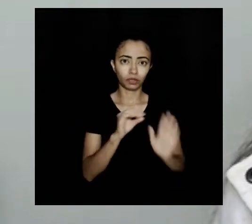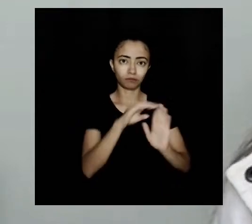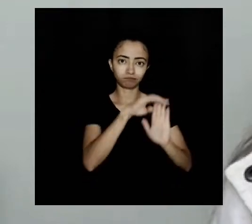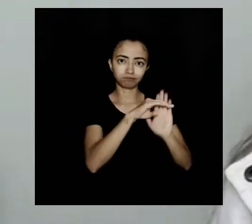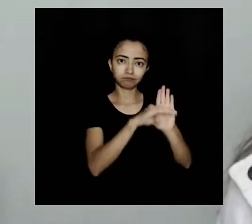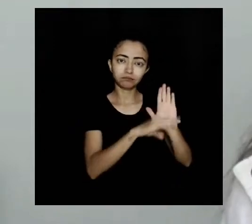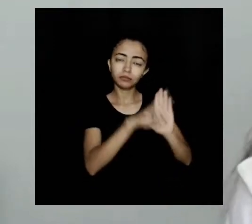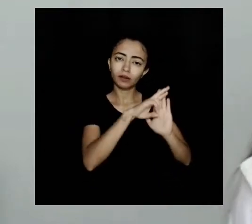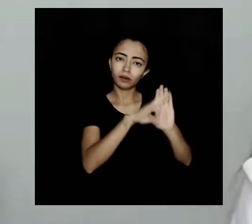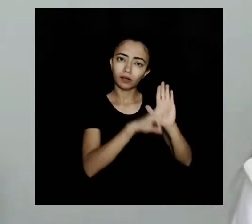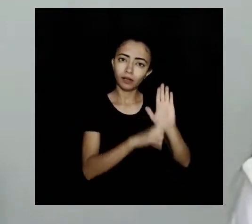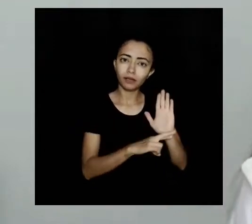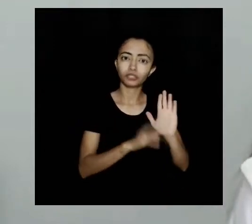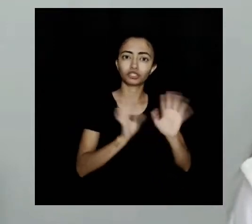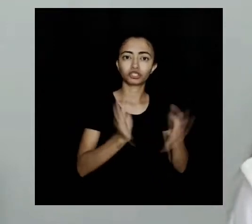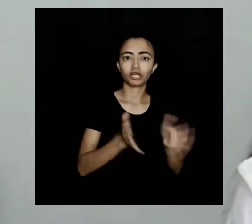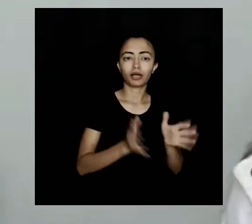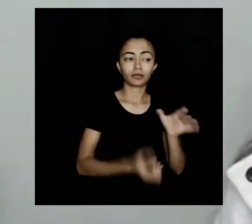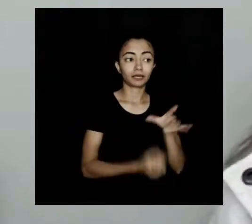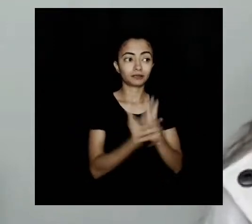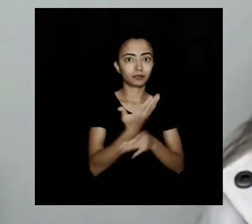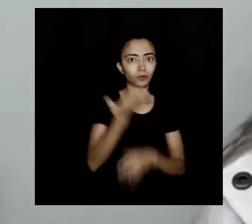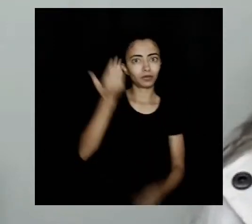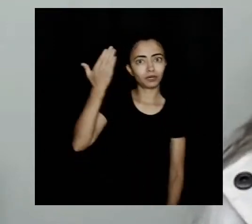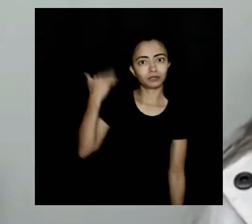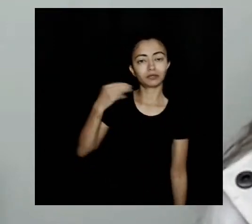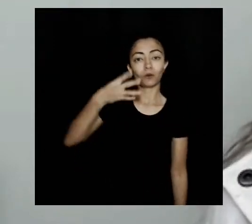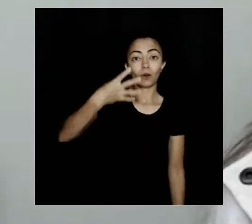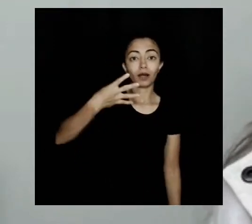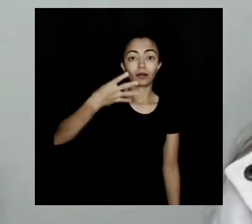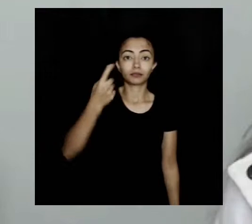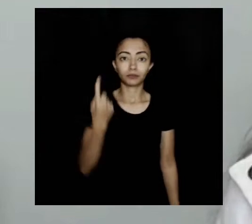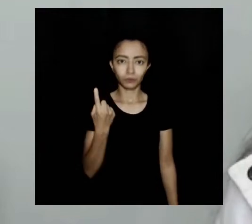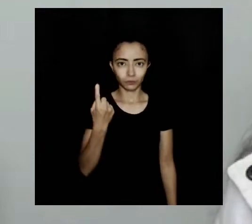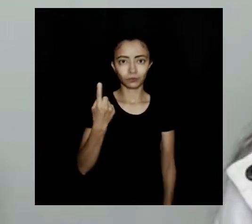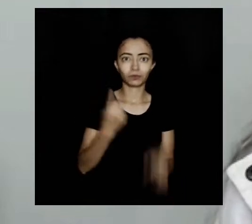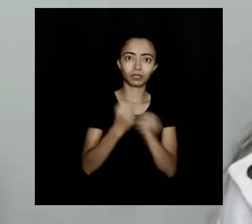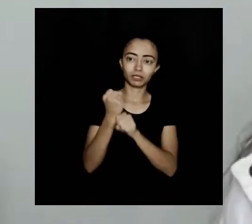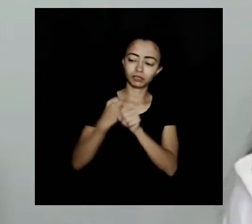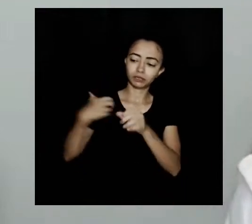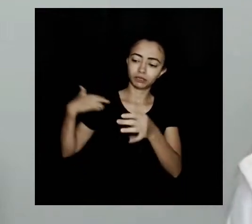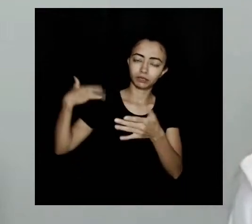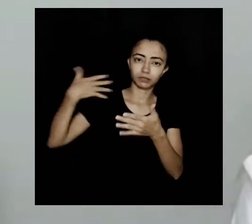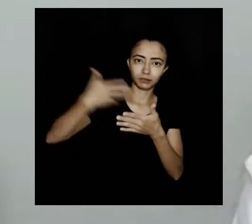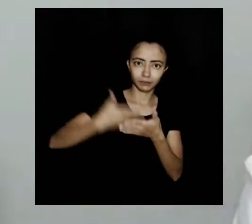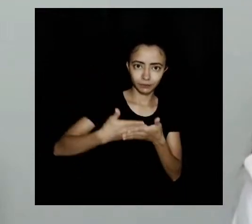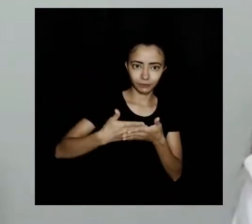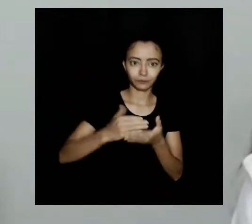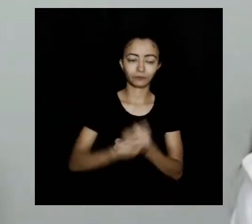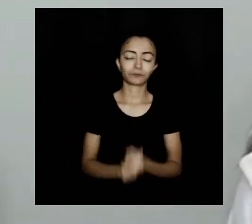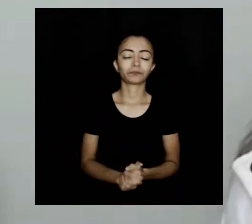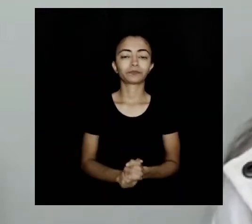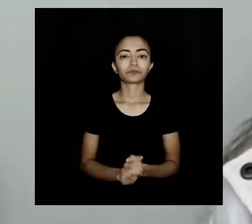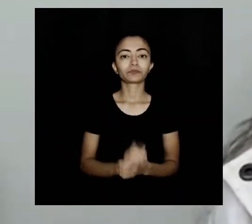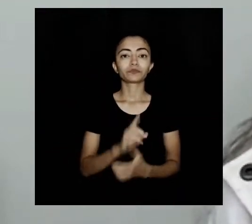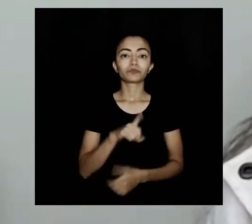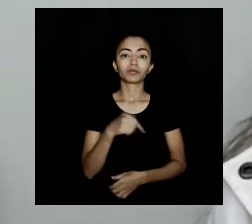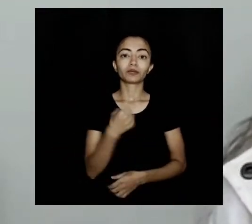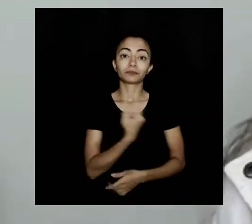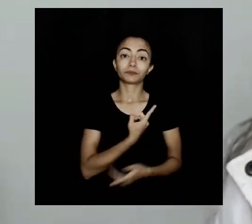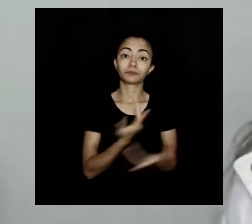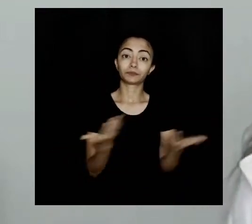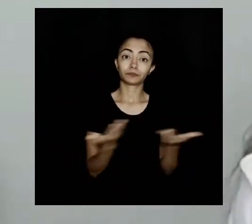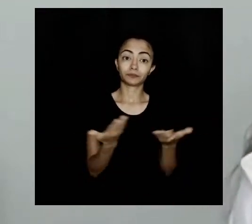Children's Commercialization of Products is 40 years old this year. And now the lay that we have here